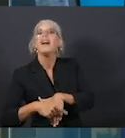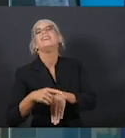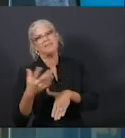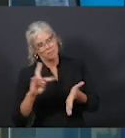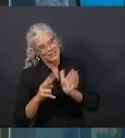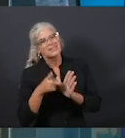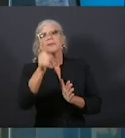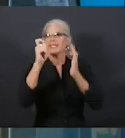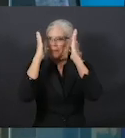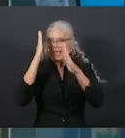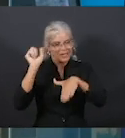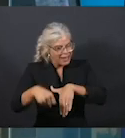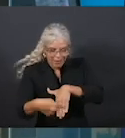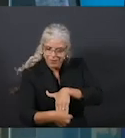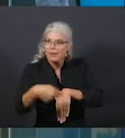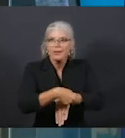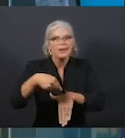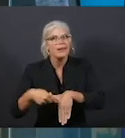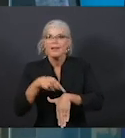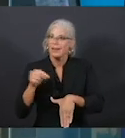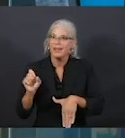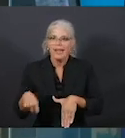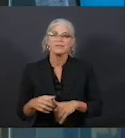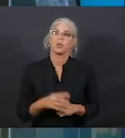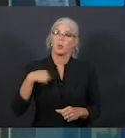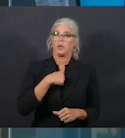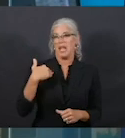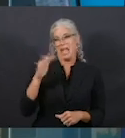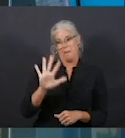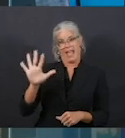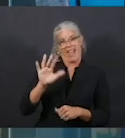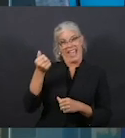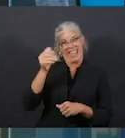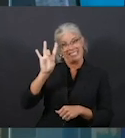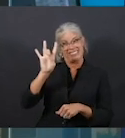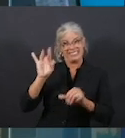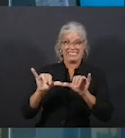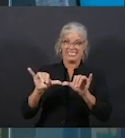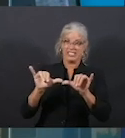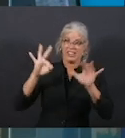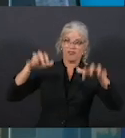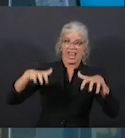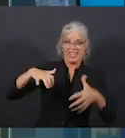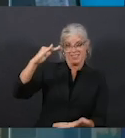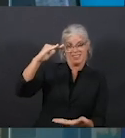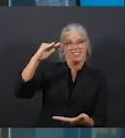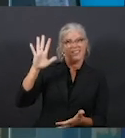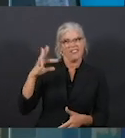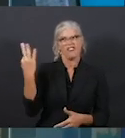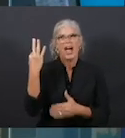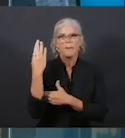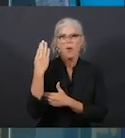this system could produce up to 18 inches of rain across portions of northern Florida through Friday morning. Please remember that storm surge,